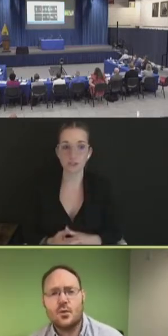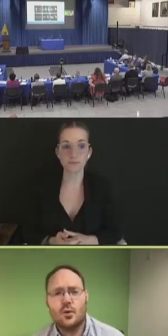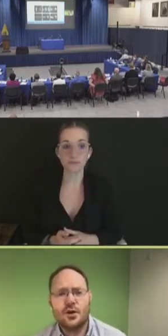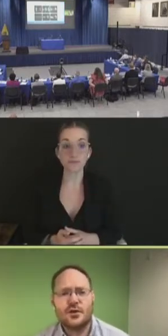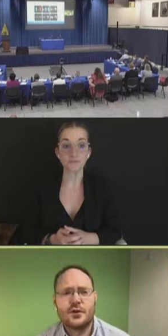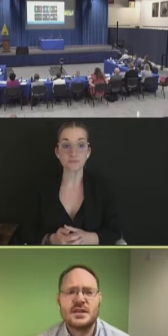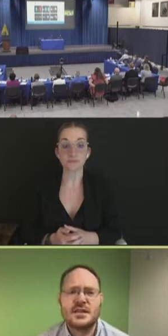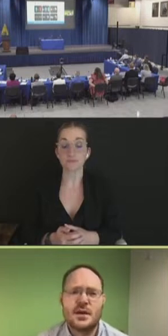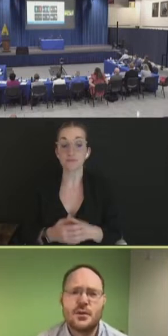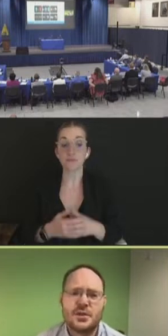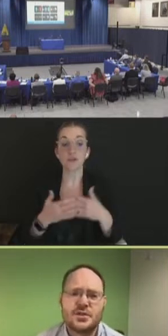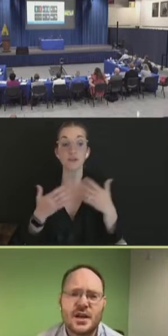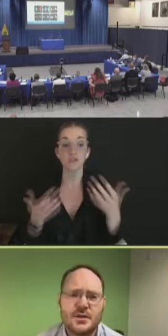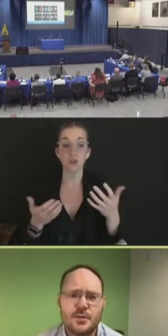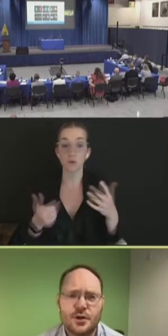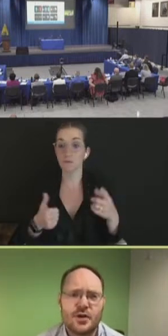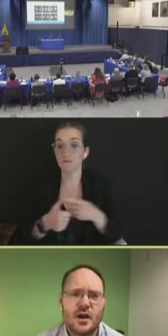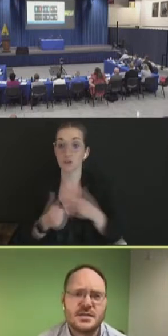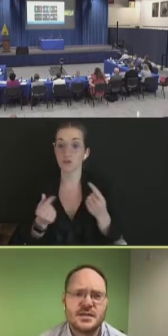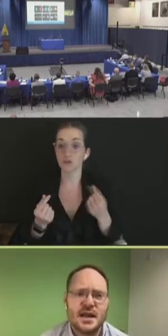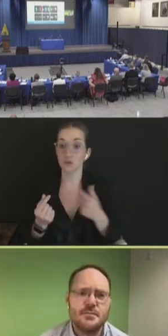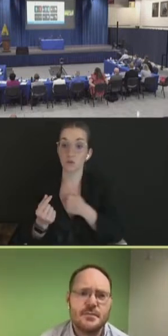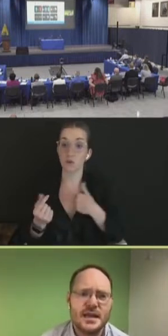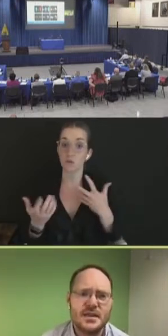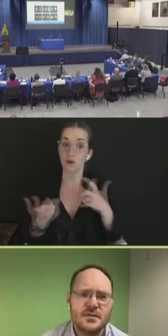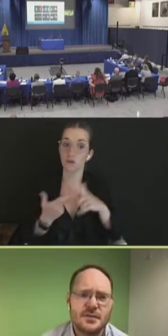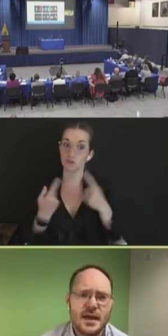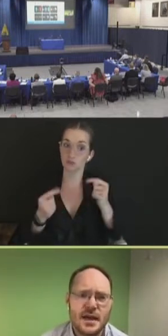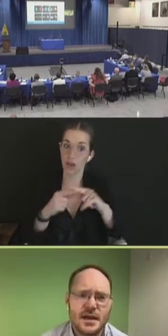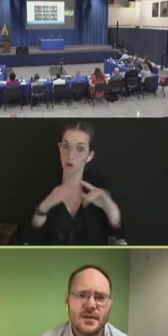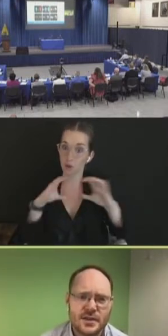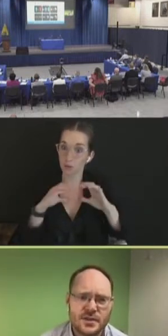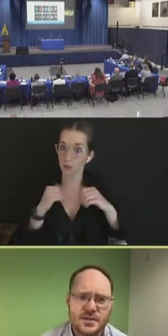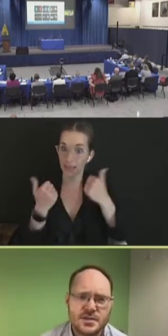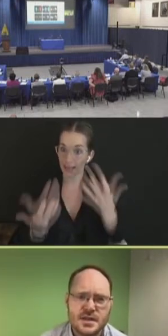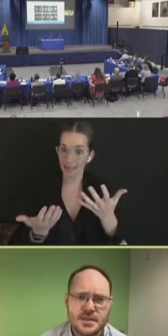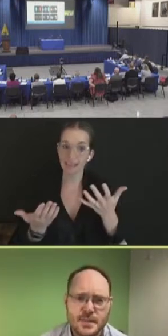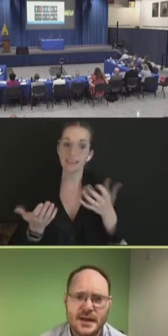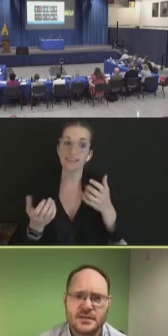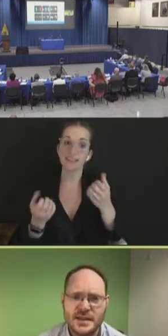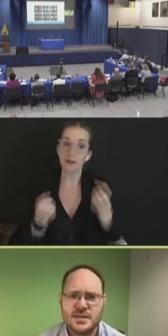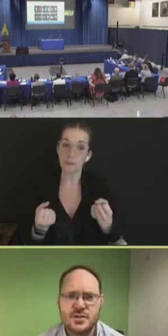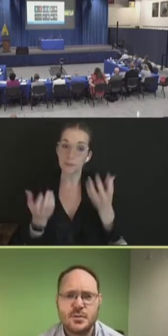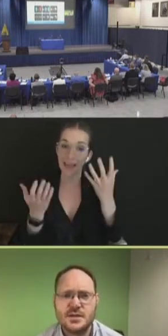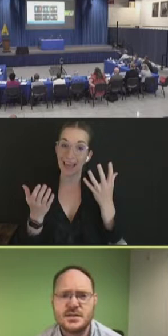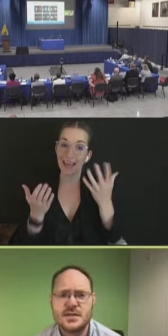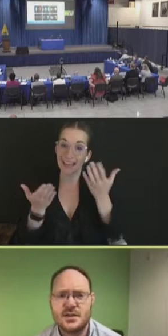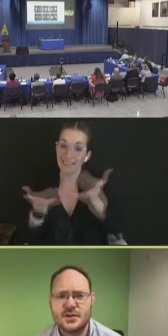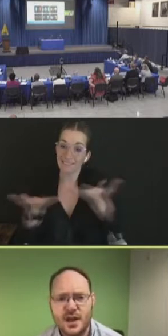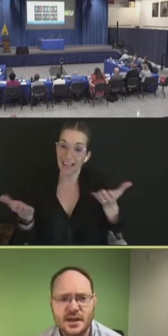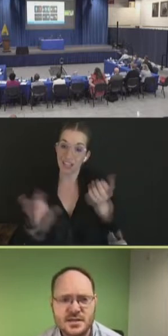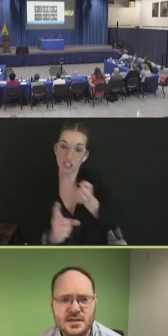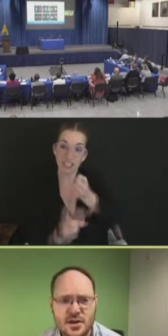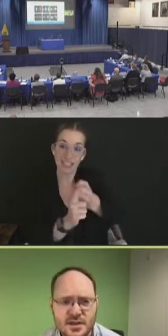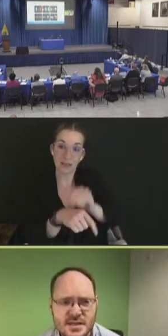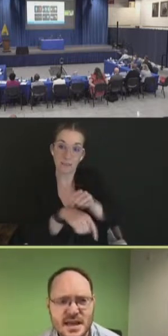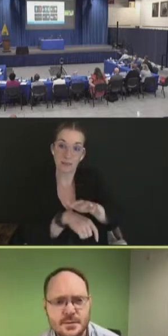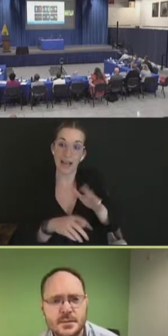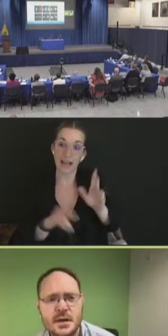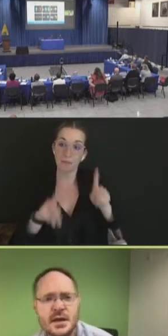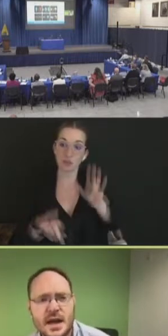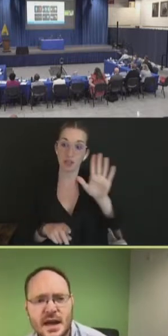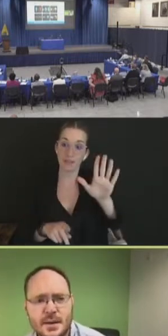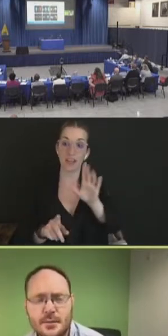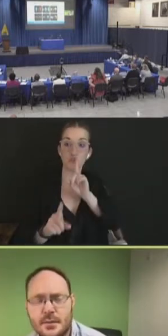So one of the first things that we want to try and put across is that many factors impact vaccine responses, and they're not necessarily the